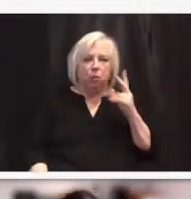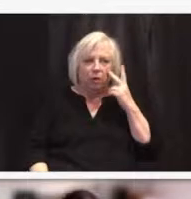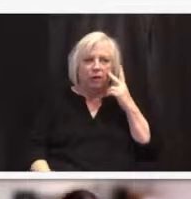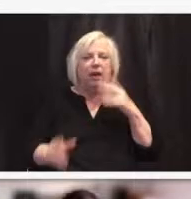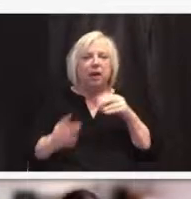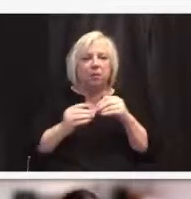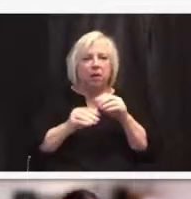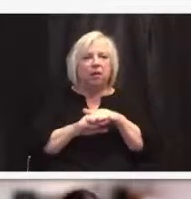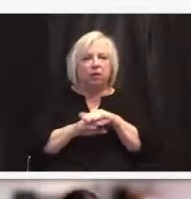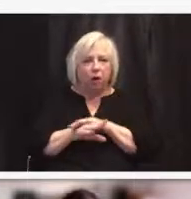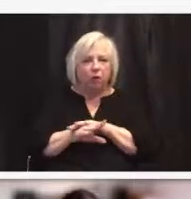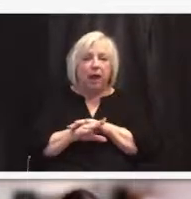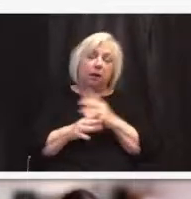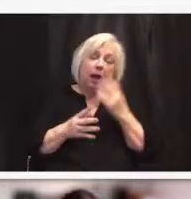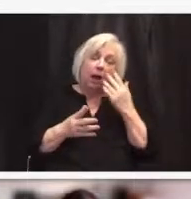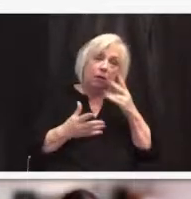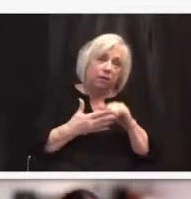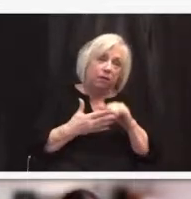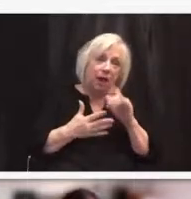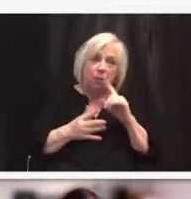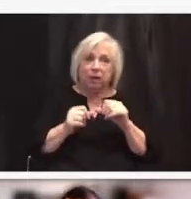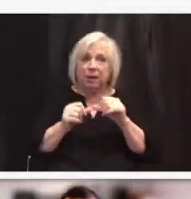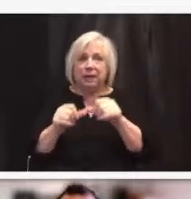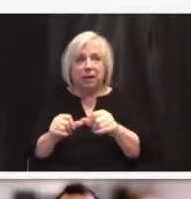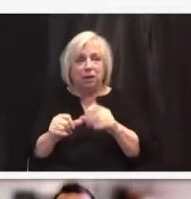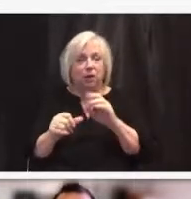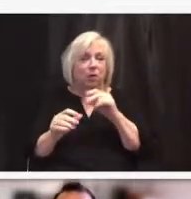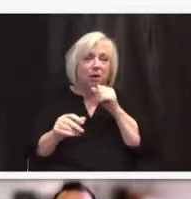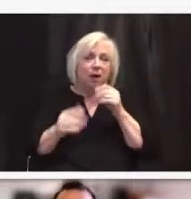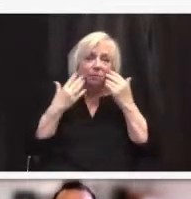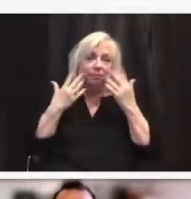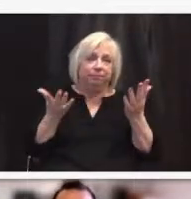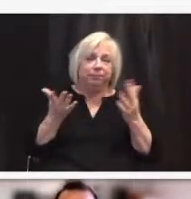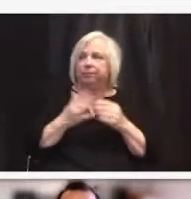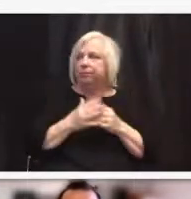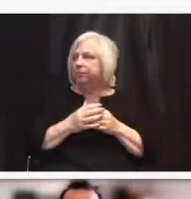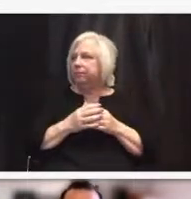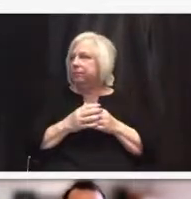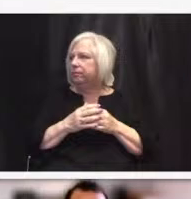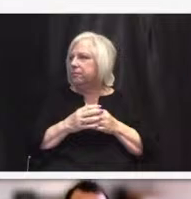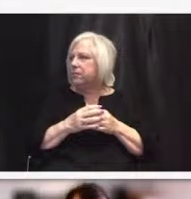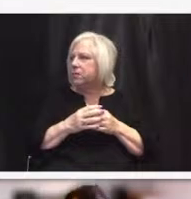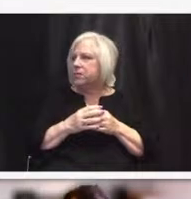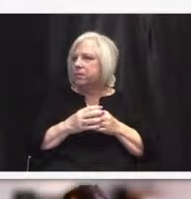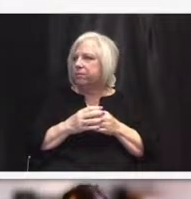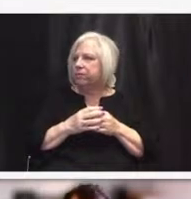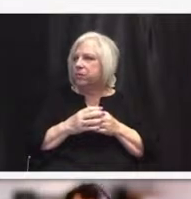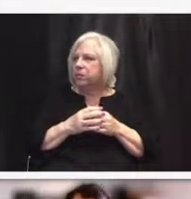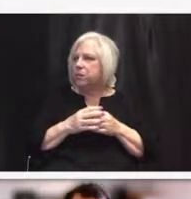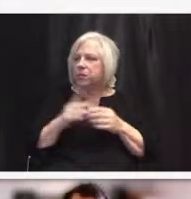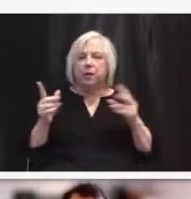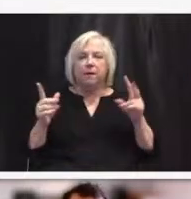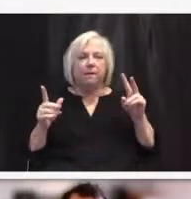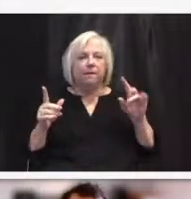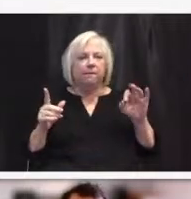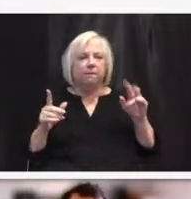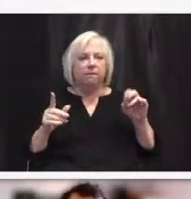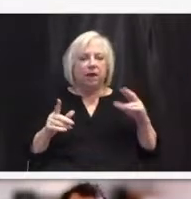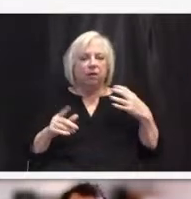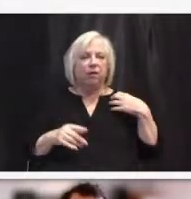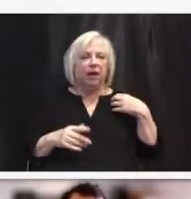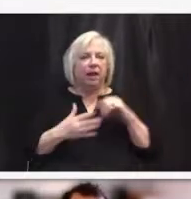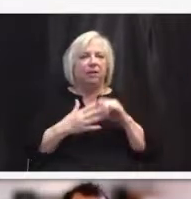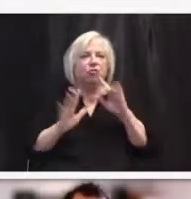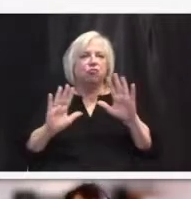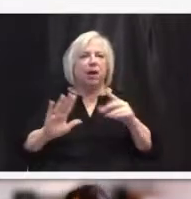slowdown. I don't know whether that's going to, keep up or not, but. Yeah, and I think, Todd made a great point. I want to, if we can look into